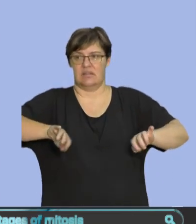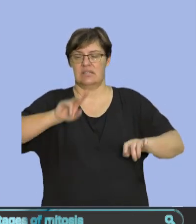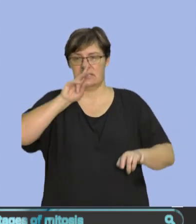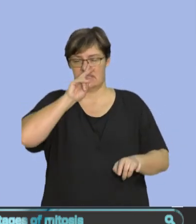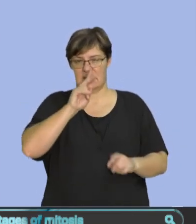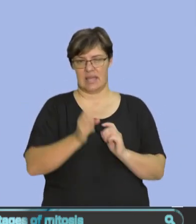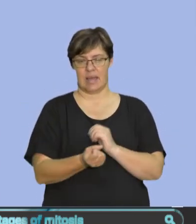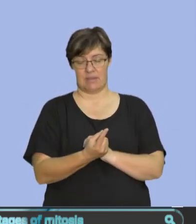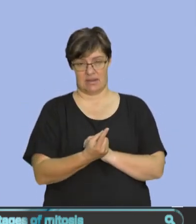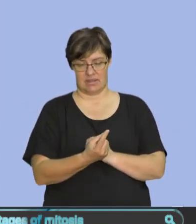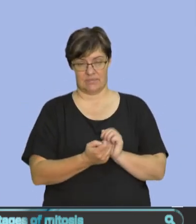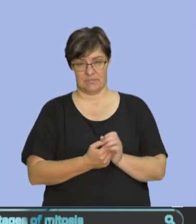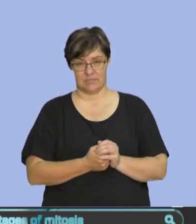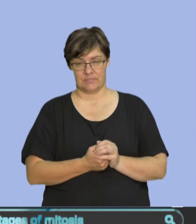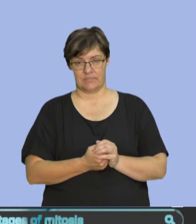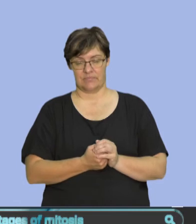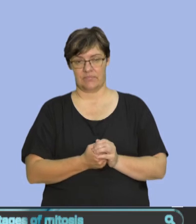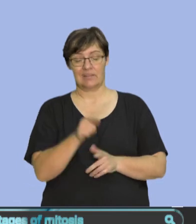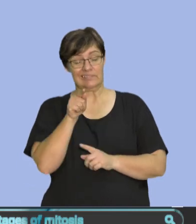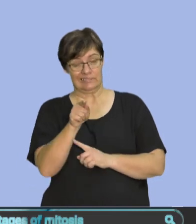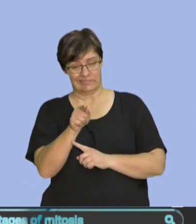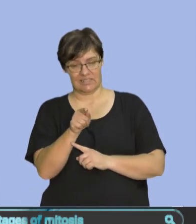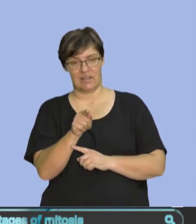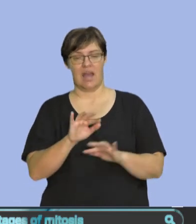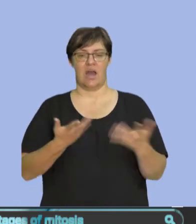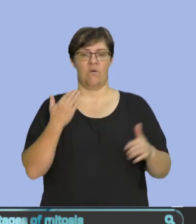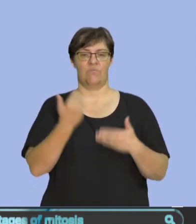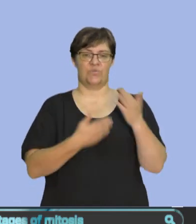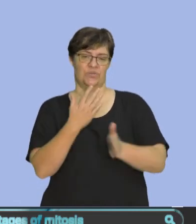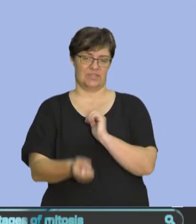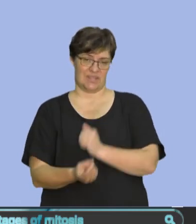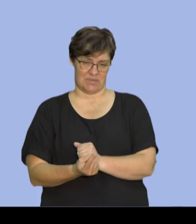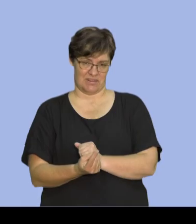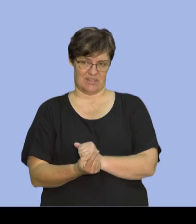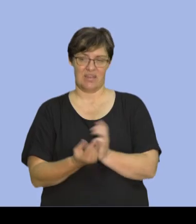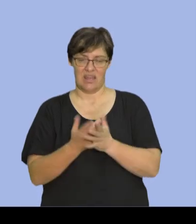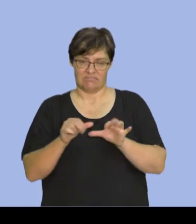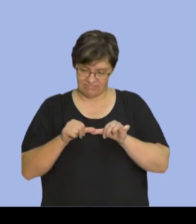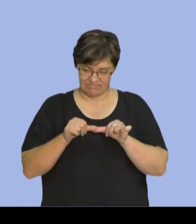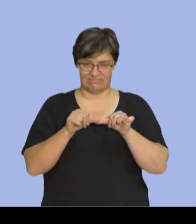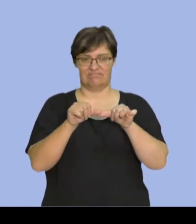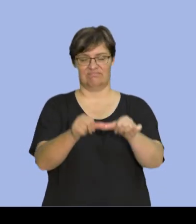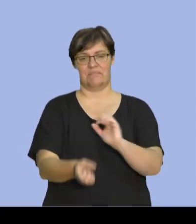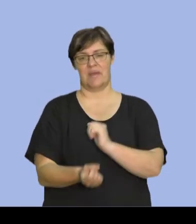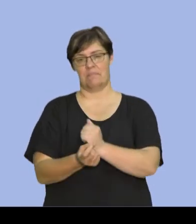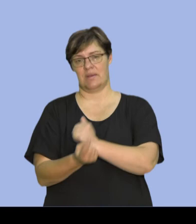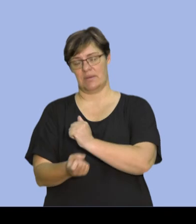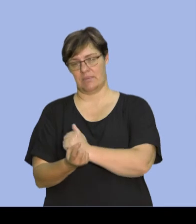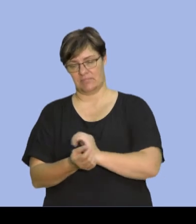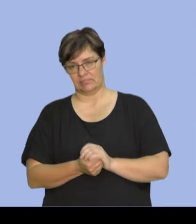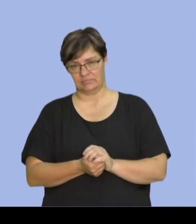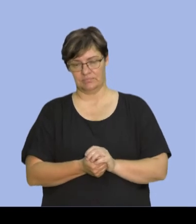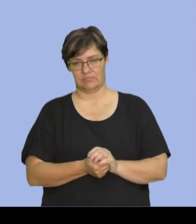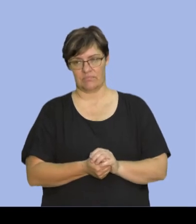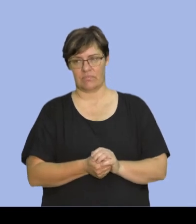the separation of the cells. And that's essentially how this process occurs in a continuum of events. Let's